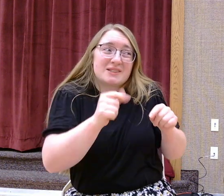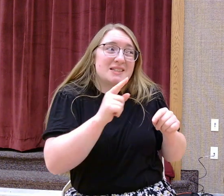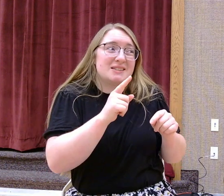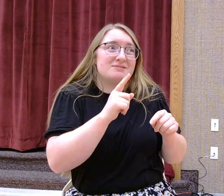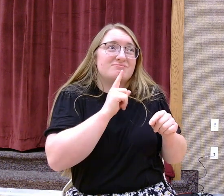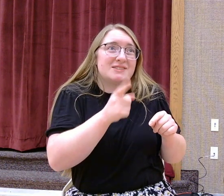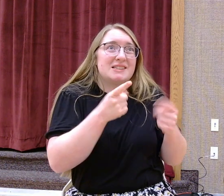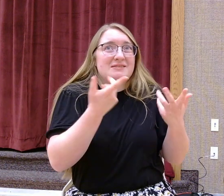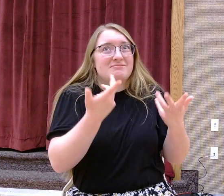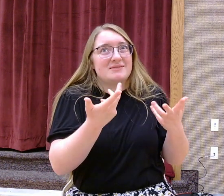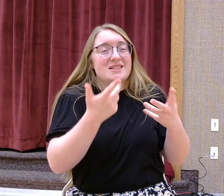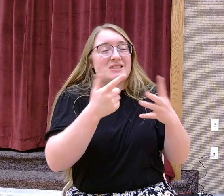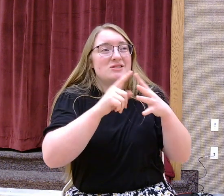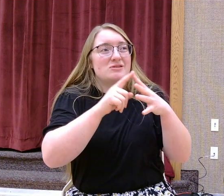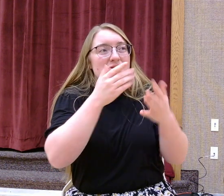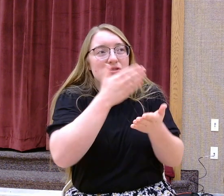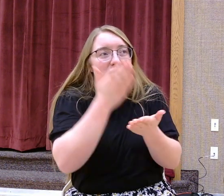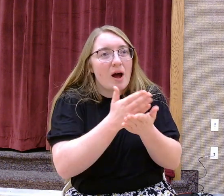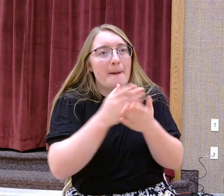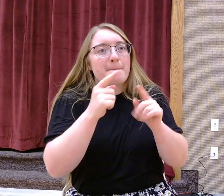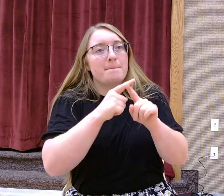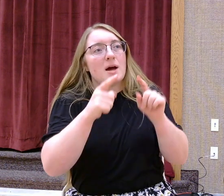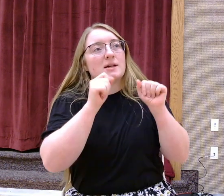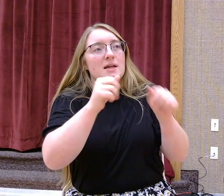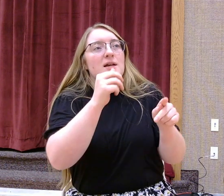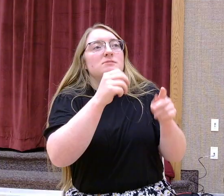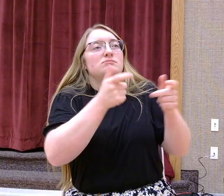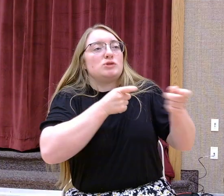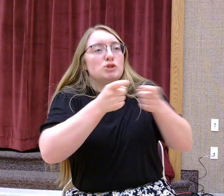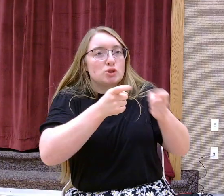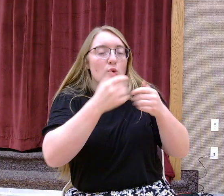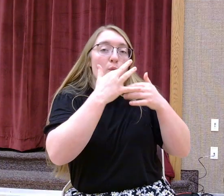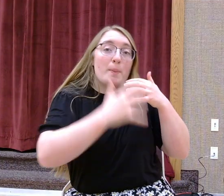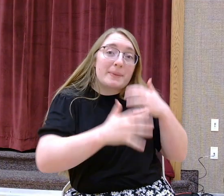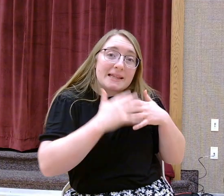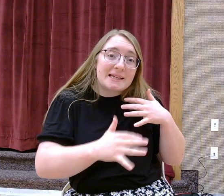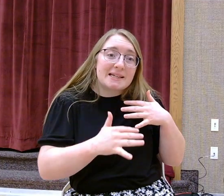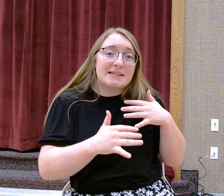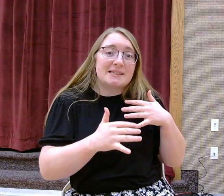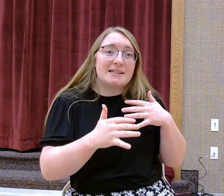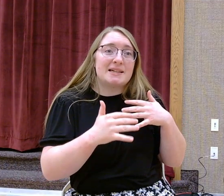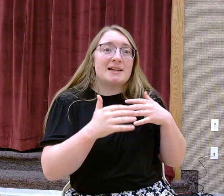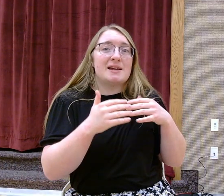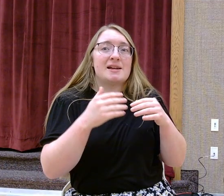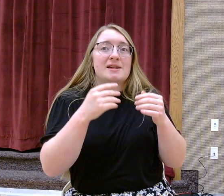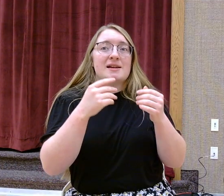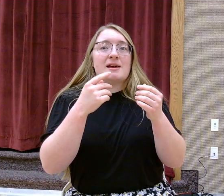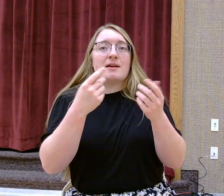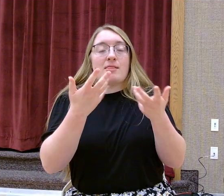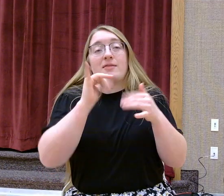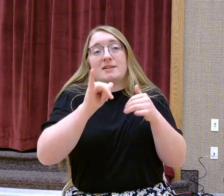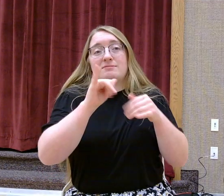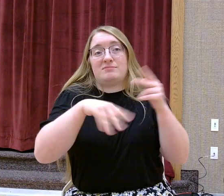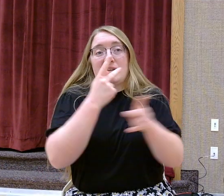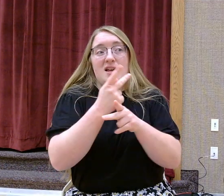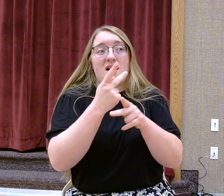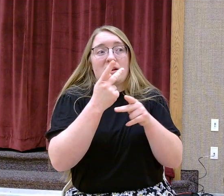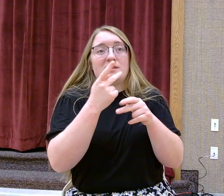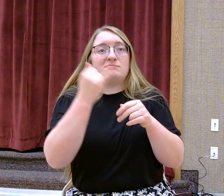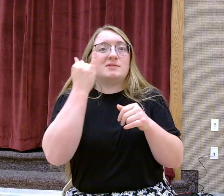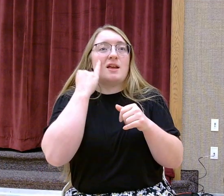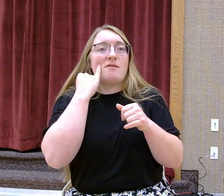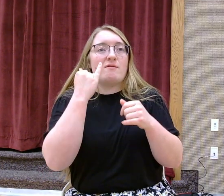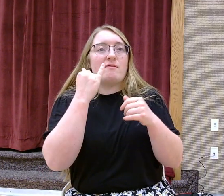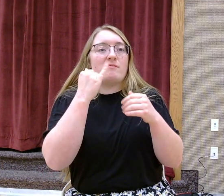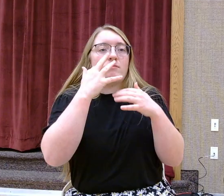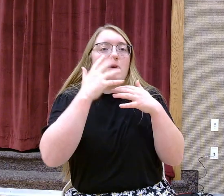than control the bleeding. If they're losing a bunch of blood, that can be a hypovolemic shock is one of the shocks. When they're low on blood